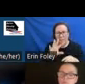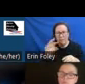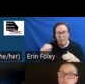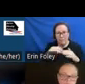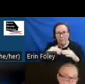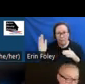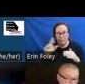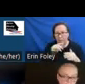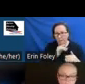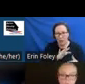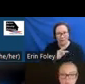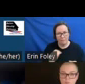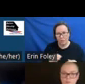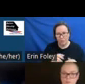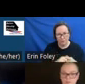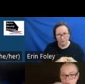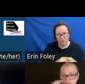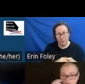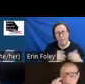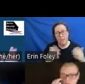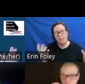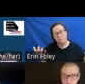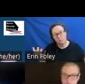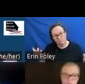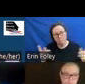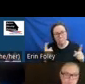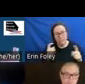week. Complicated slide.